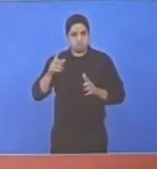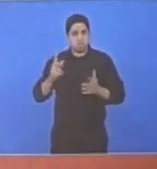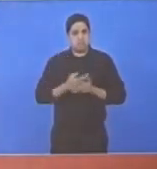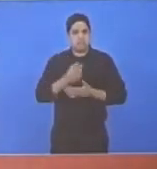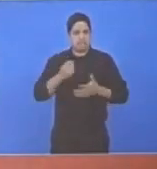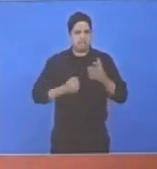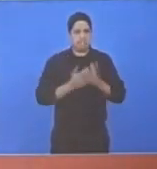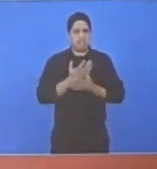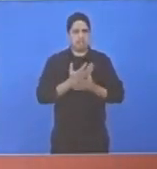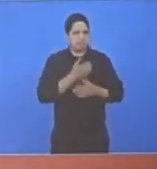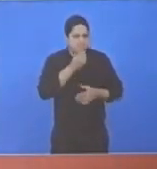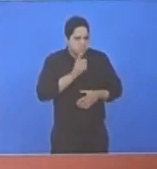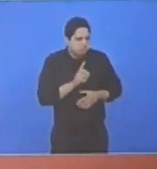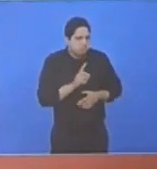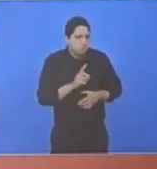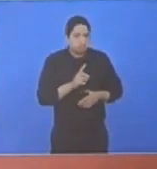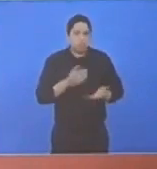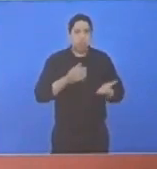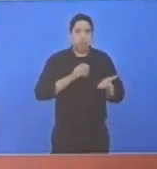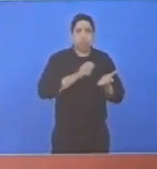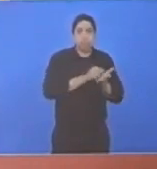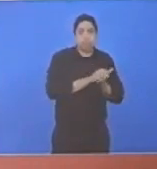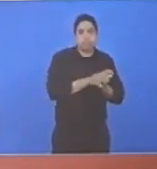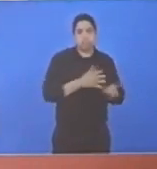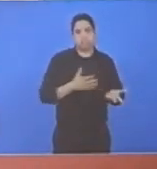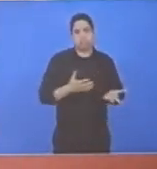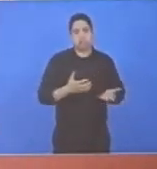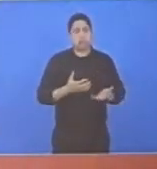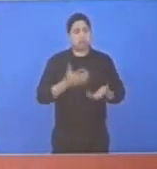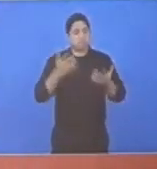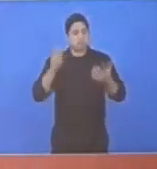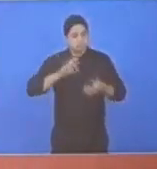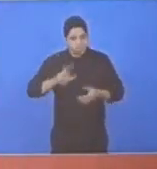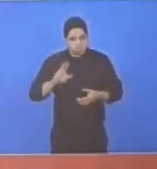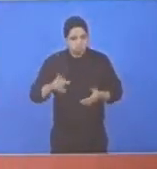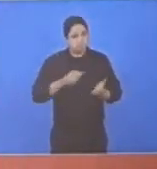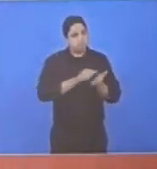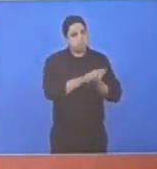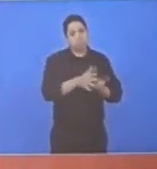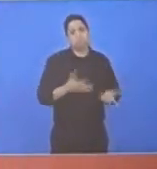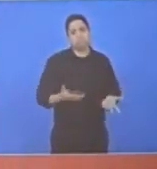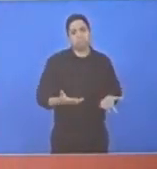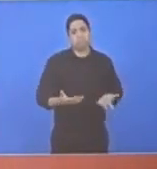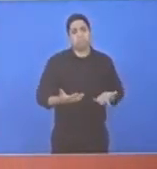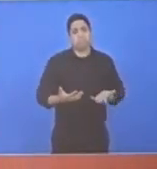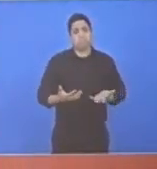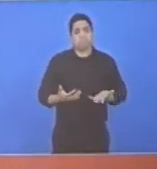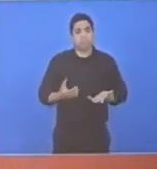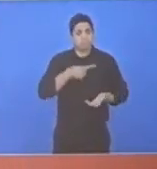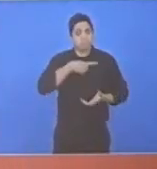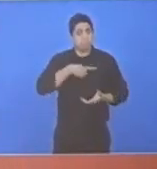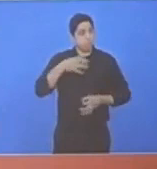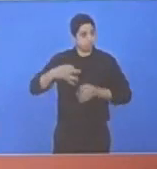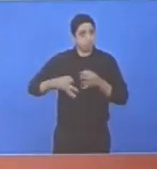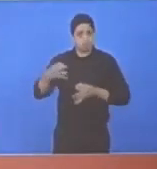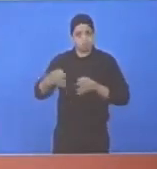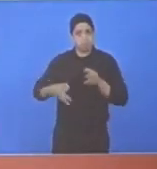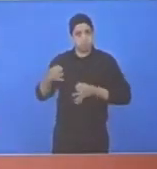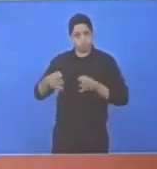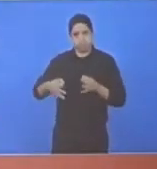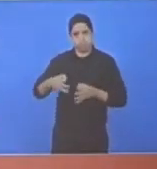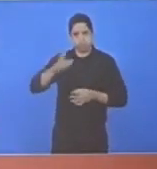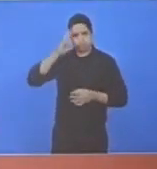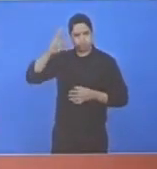He created everything. He don't like it, he'll throw it away. He created for his glory. It doesn't, he's not making